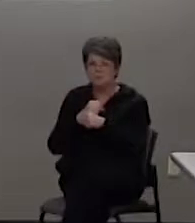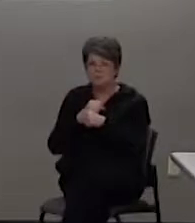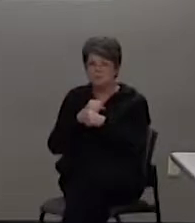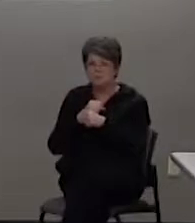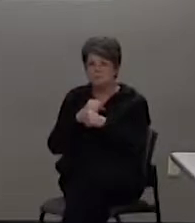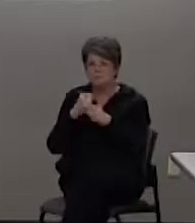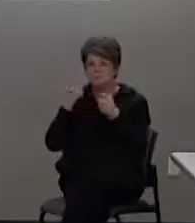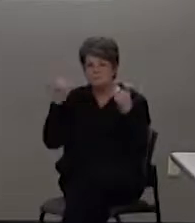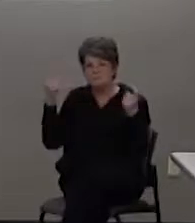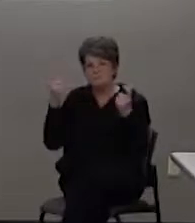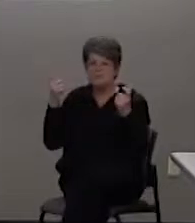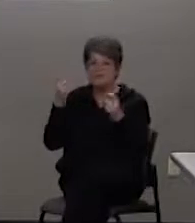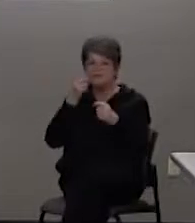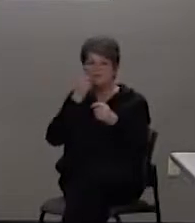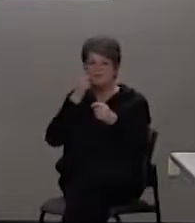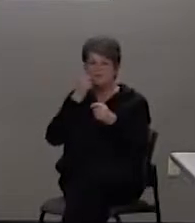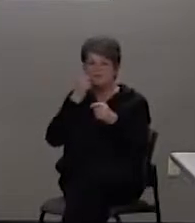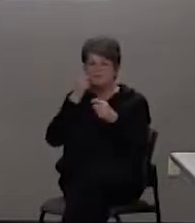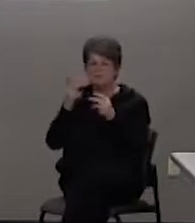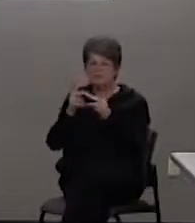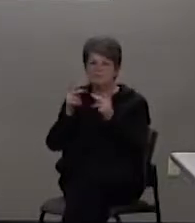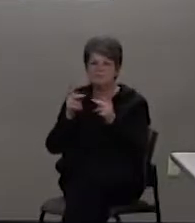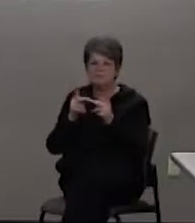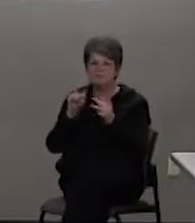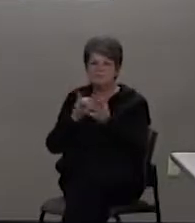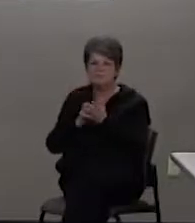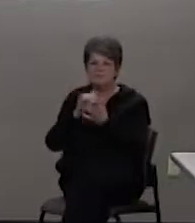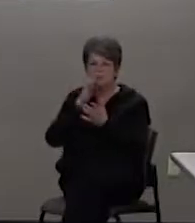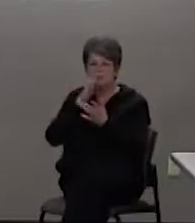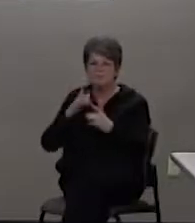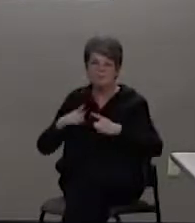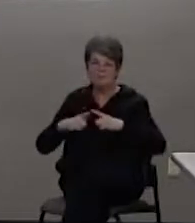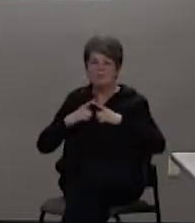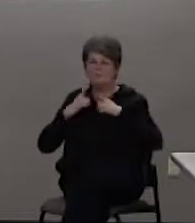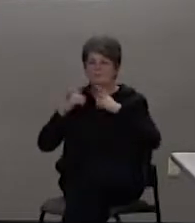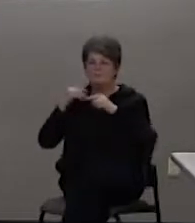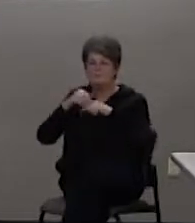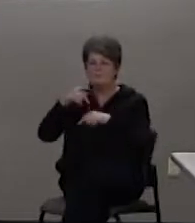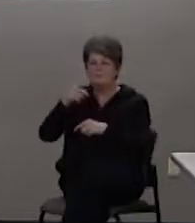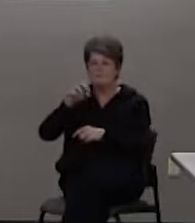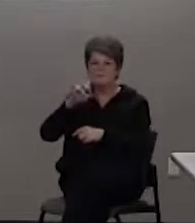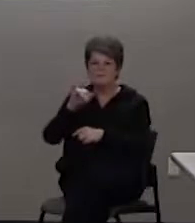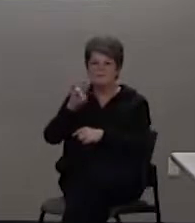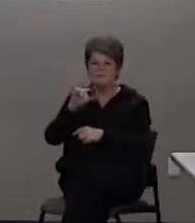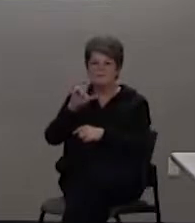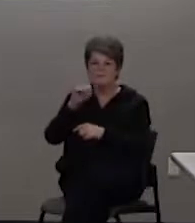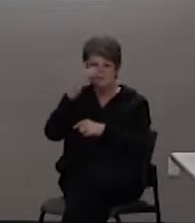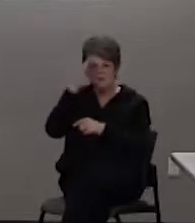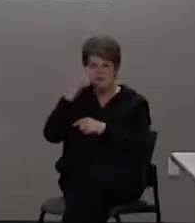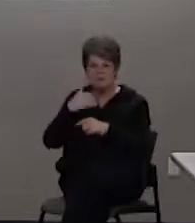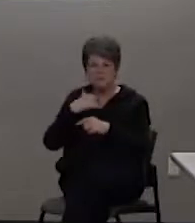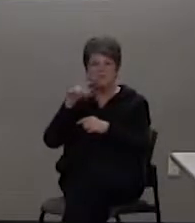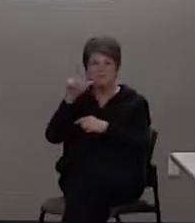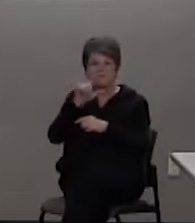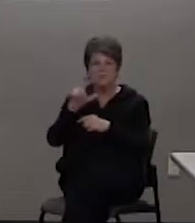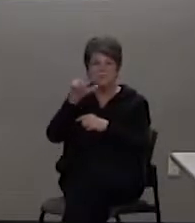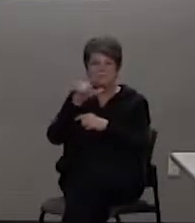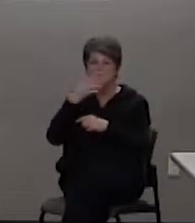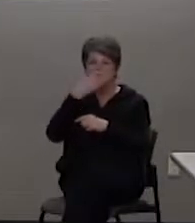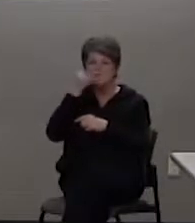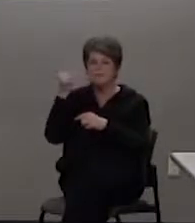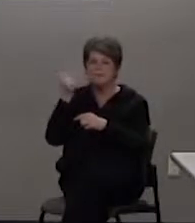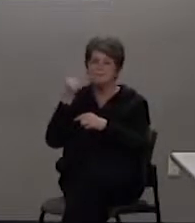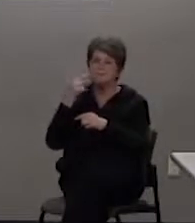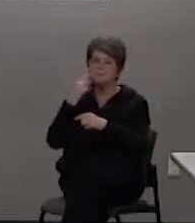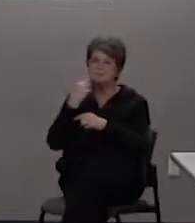whiz-bang destination dining facility that will thrive in Perryville because we got Louisville's most renowned chef to come and open a